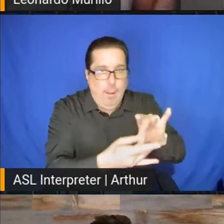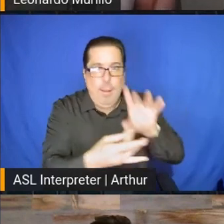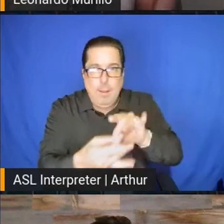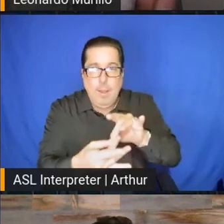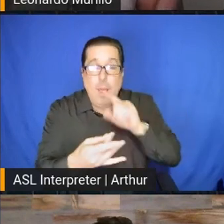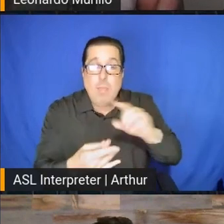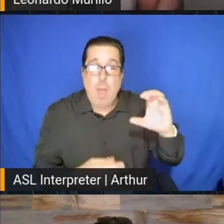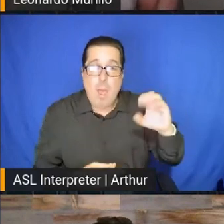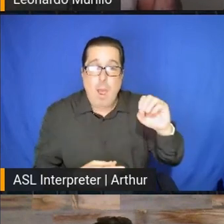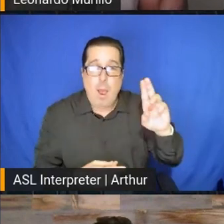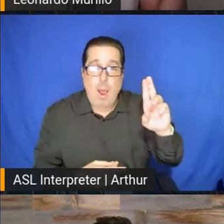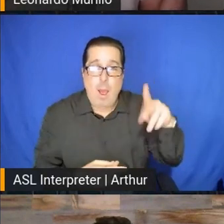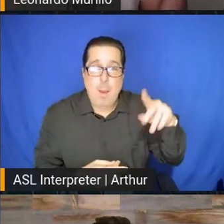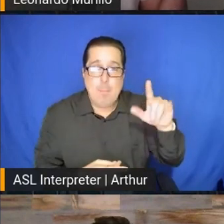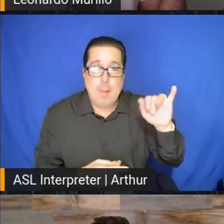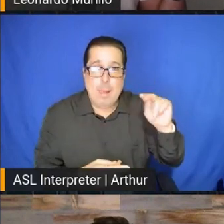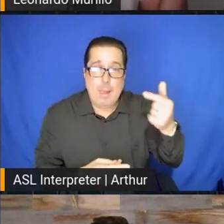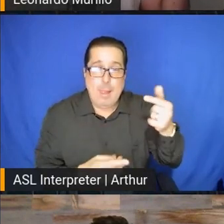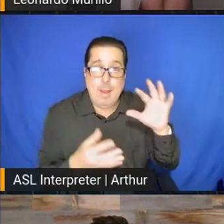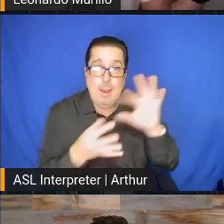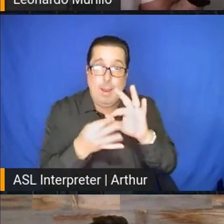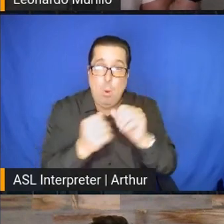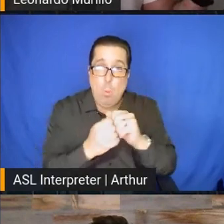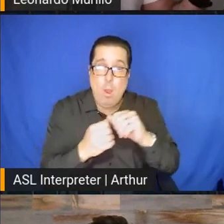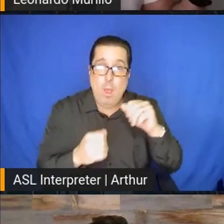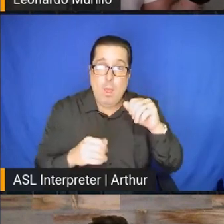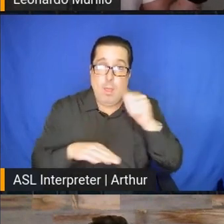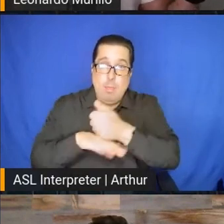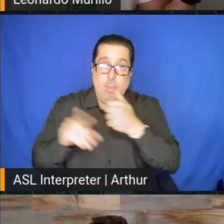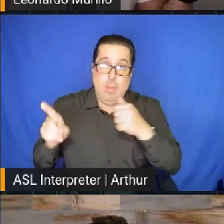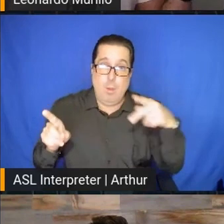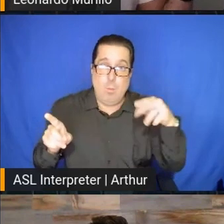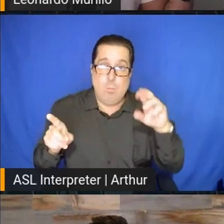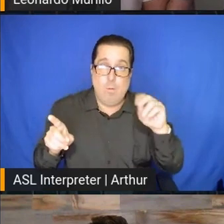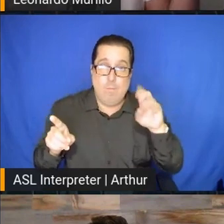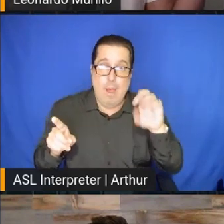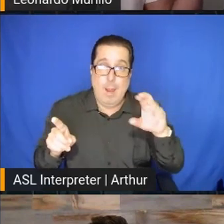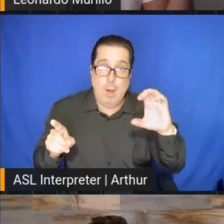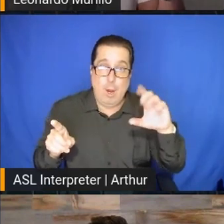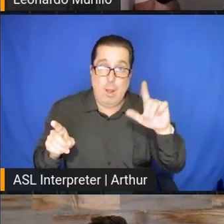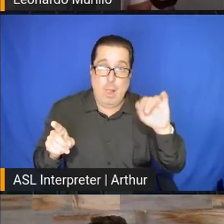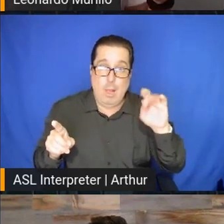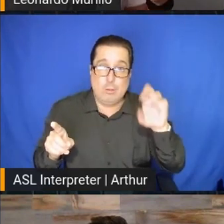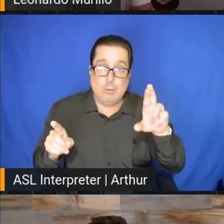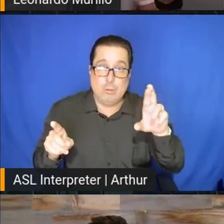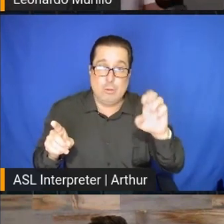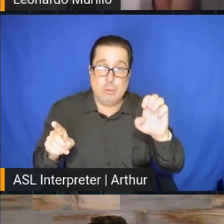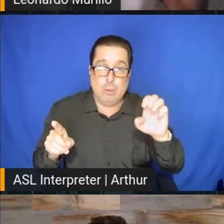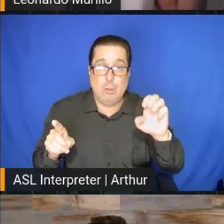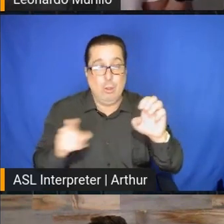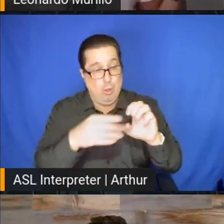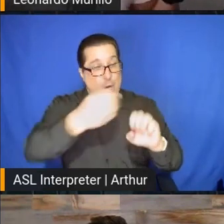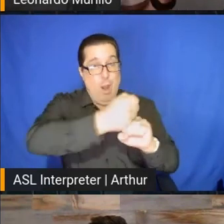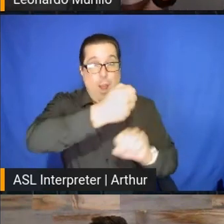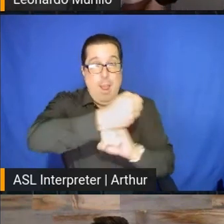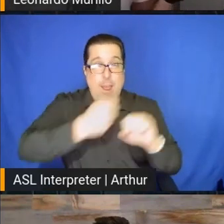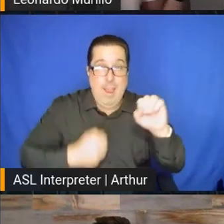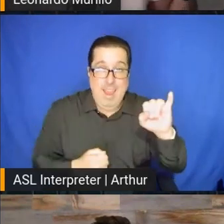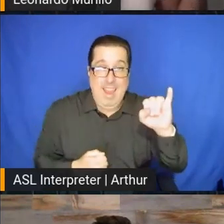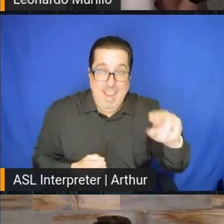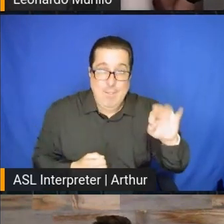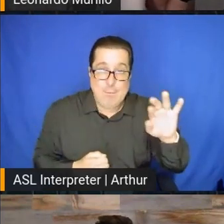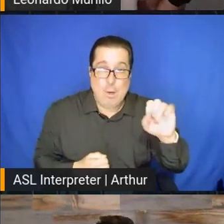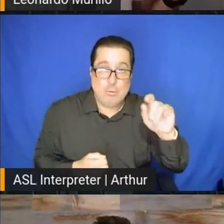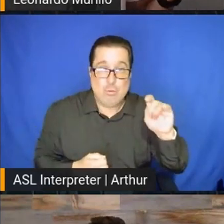decoupling of provider of infrastructure to cluster, right? And just the fact that using native